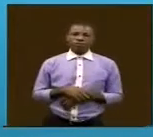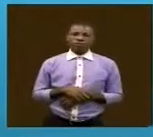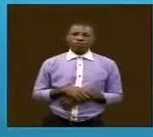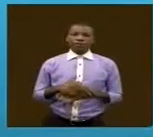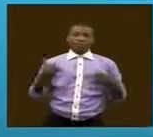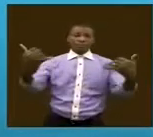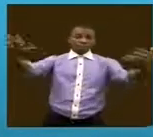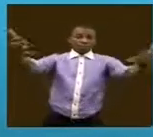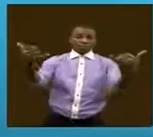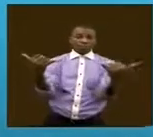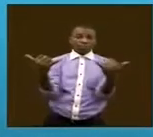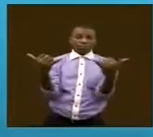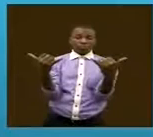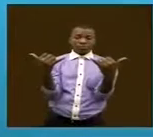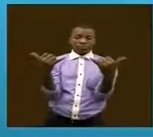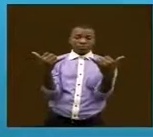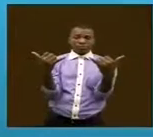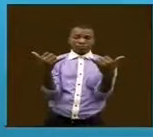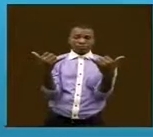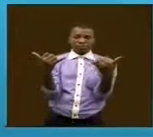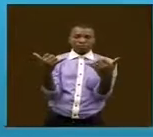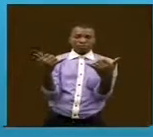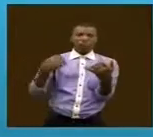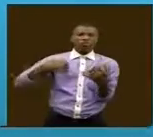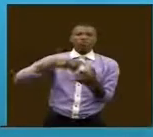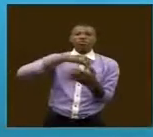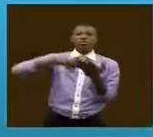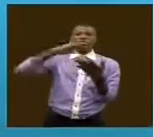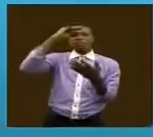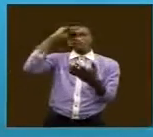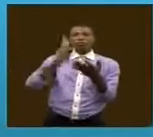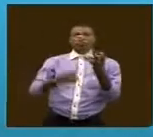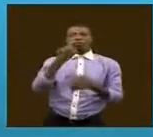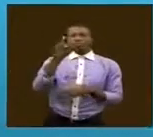Now, let's look at what we've learned so far.